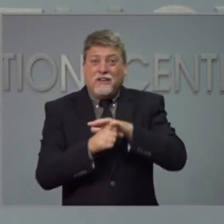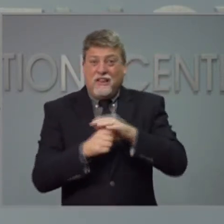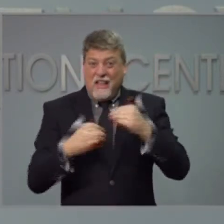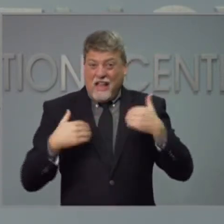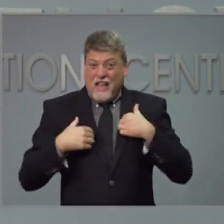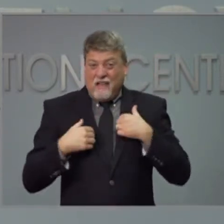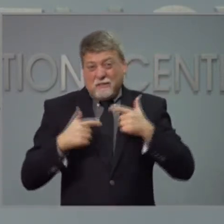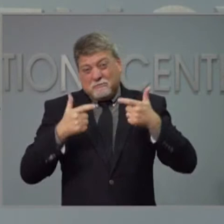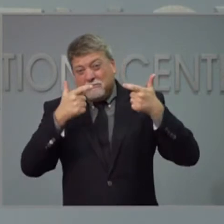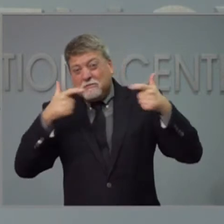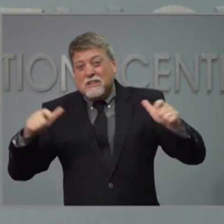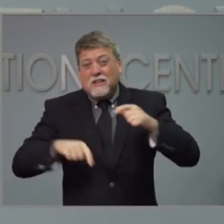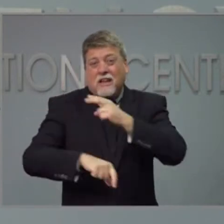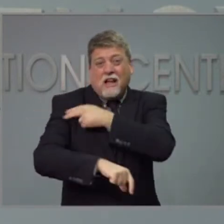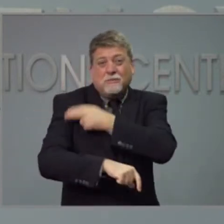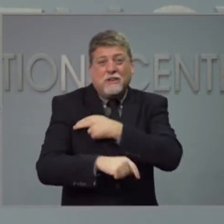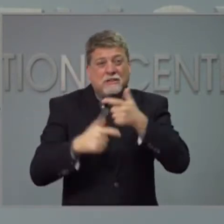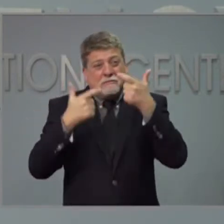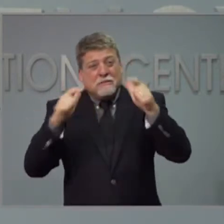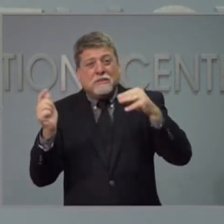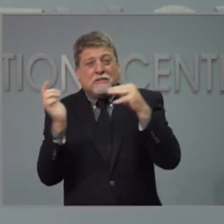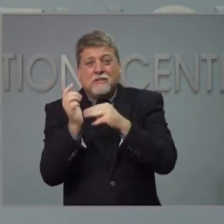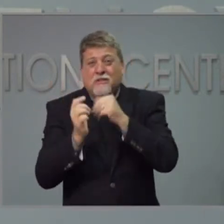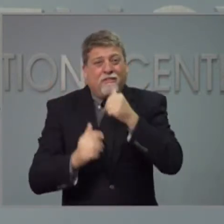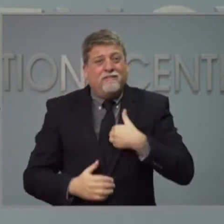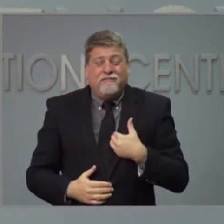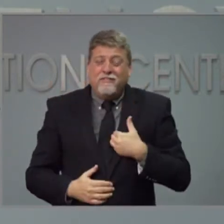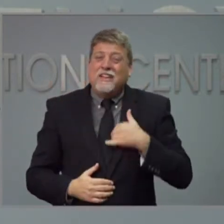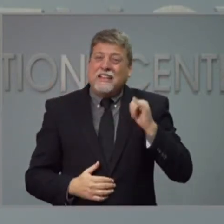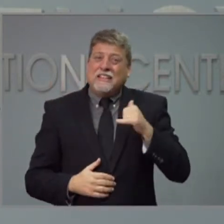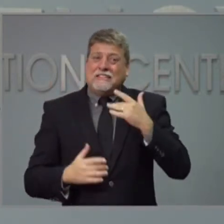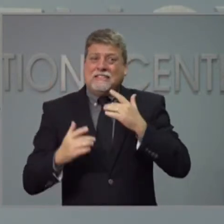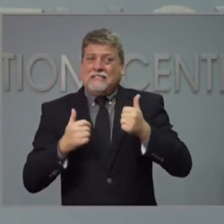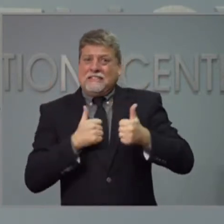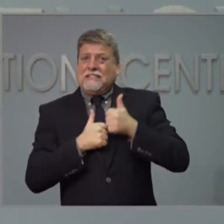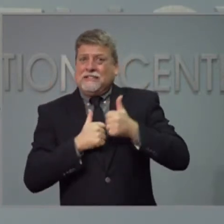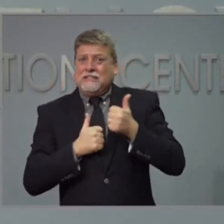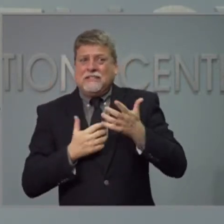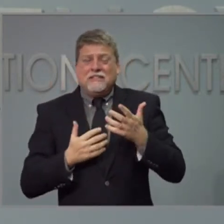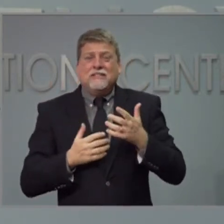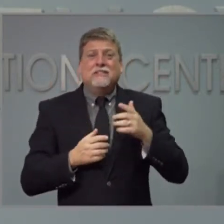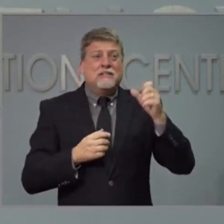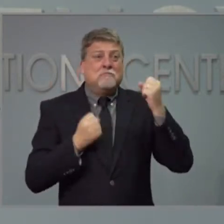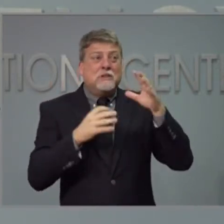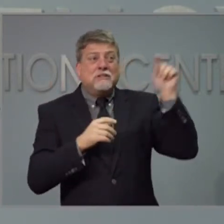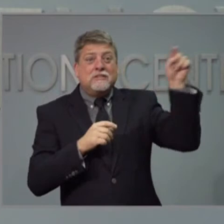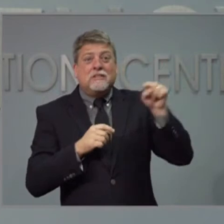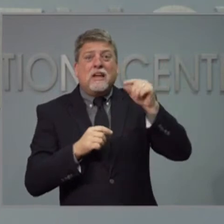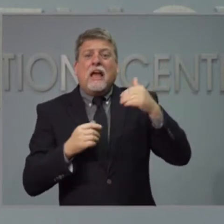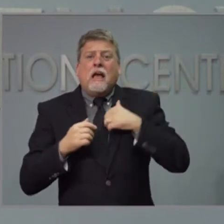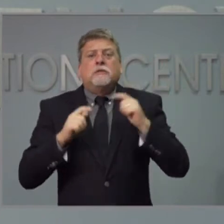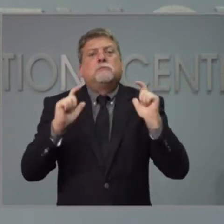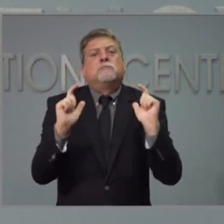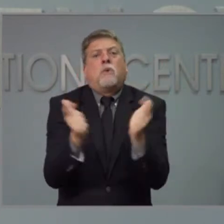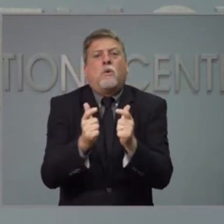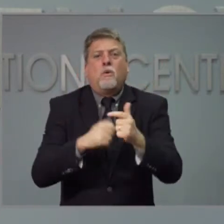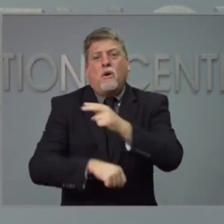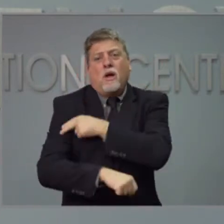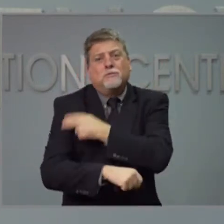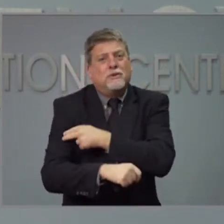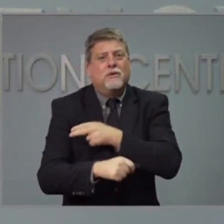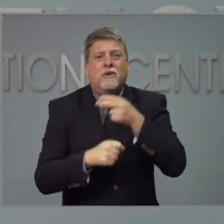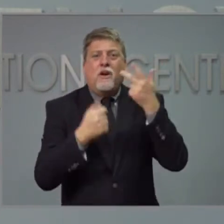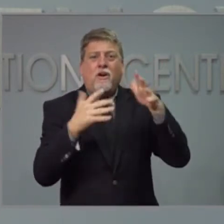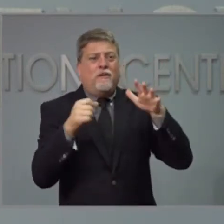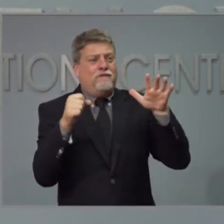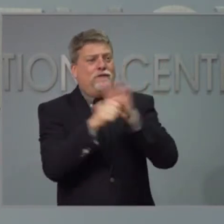access in those communities. Most rural hospitals are small, and some are already feeling stretched to their capacity